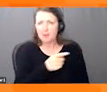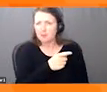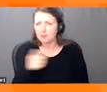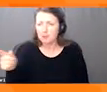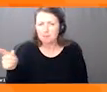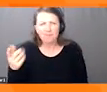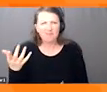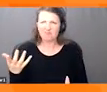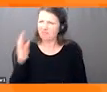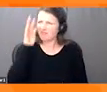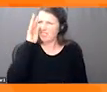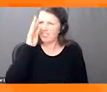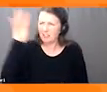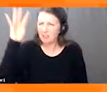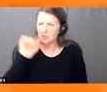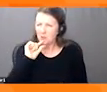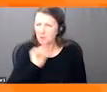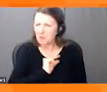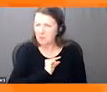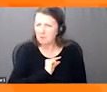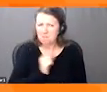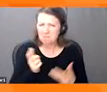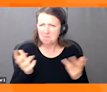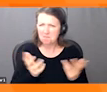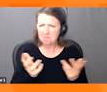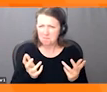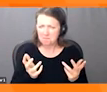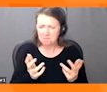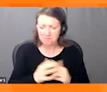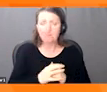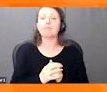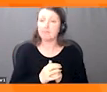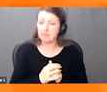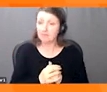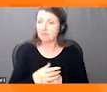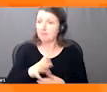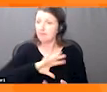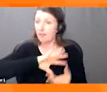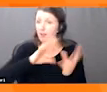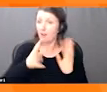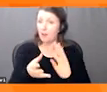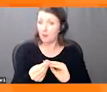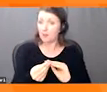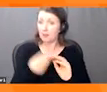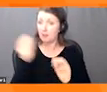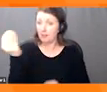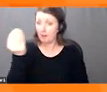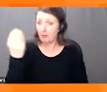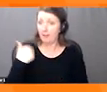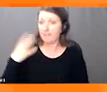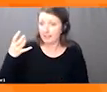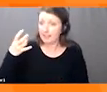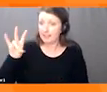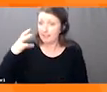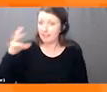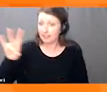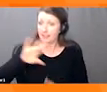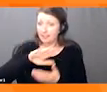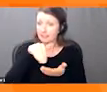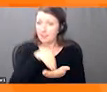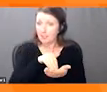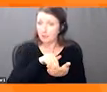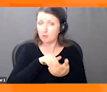are. Innovation Guelph is one of 17 regional innovation centers in Ontario, and while we are located